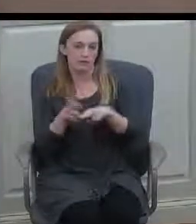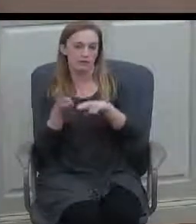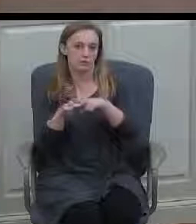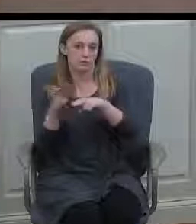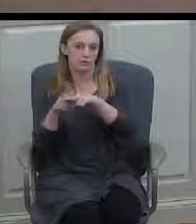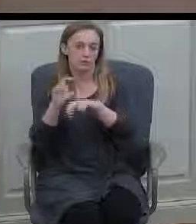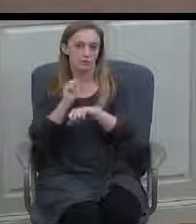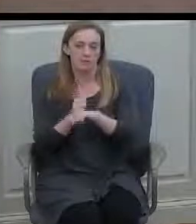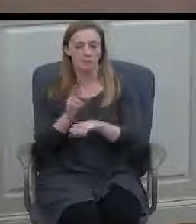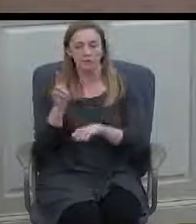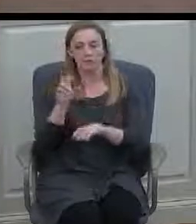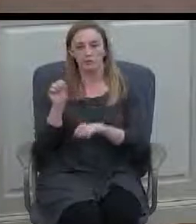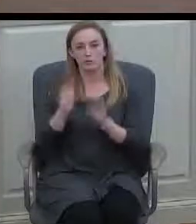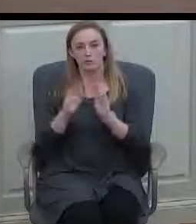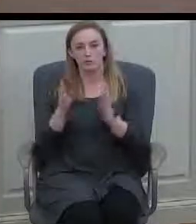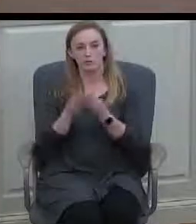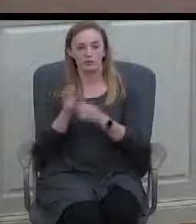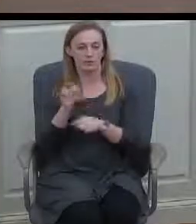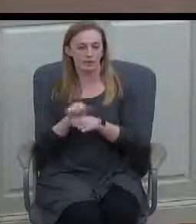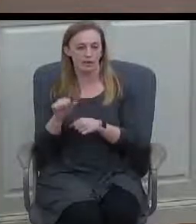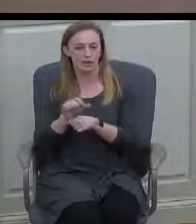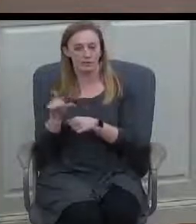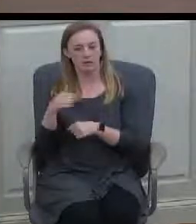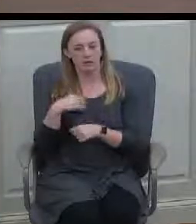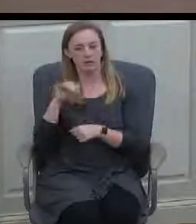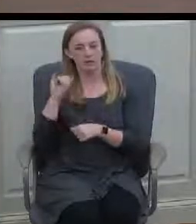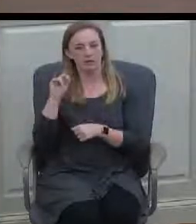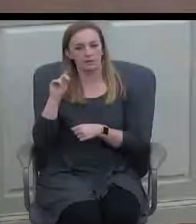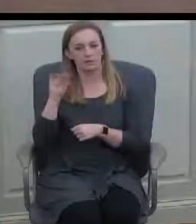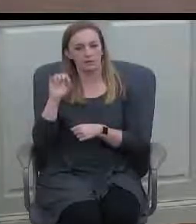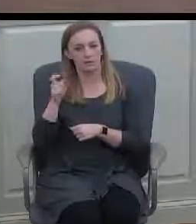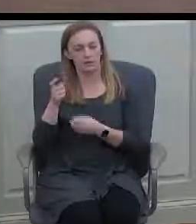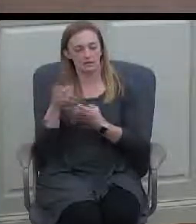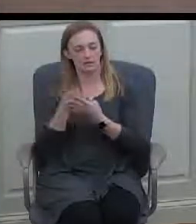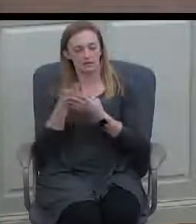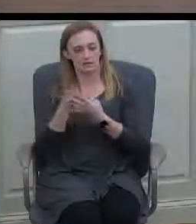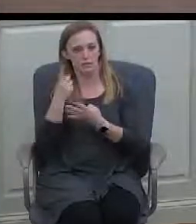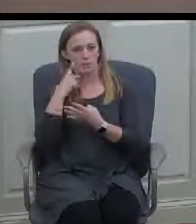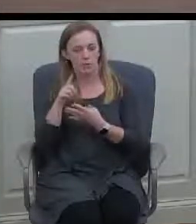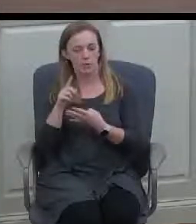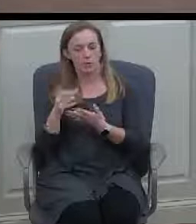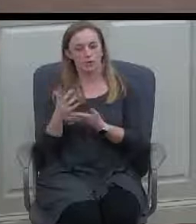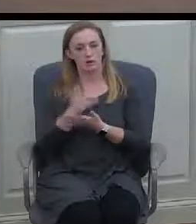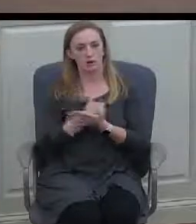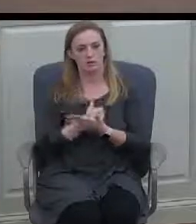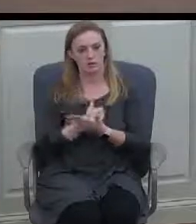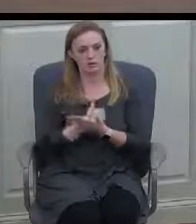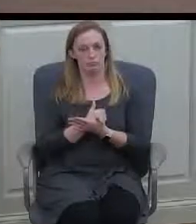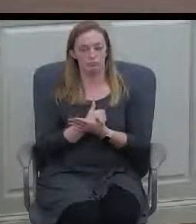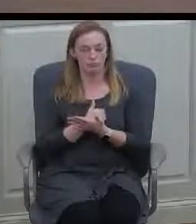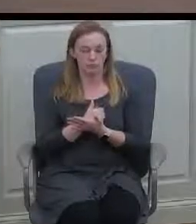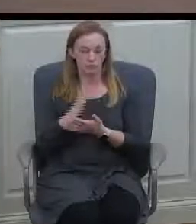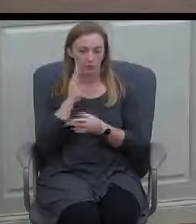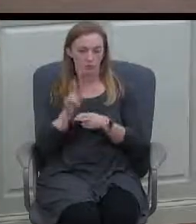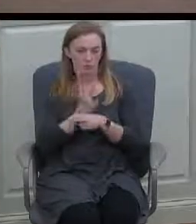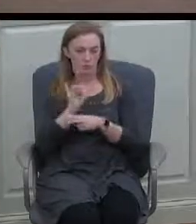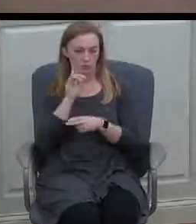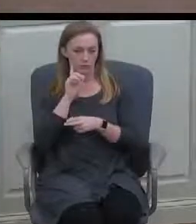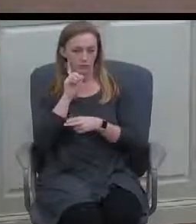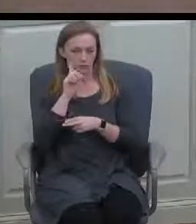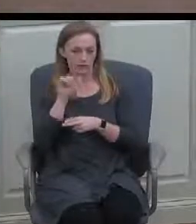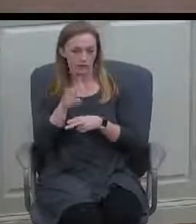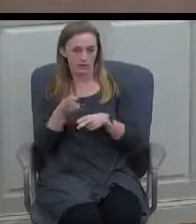Labor. They have a index for garbage collection, actually, that we're going to use for that increase.